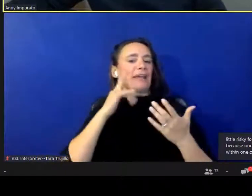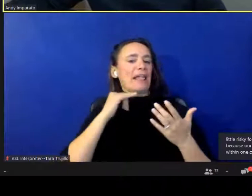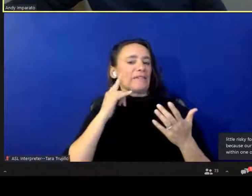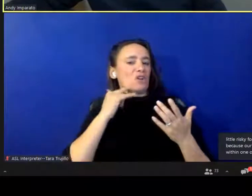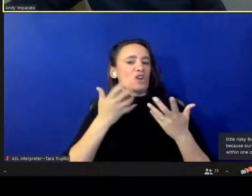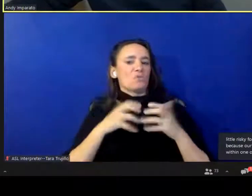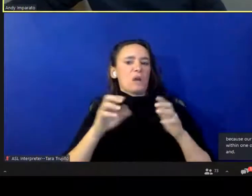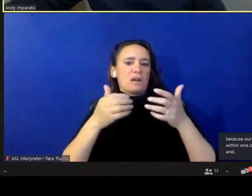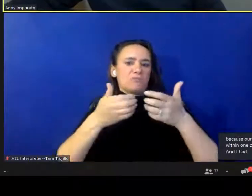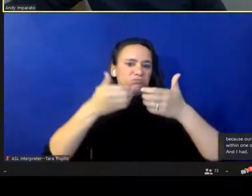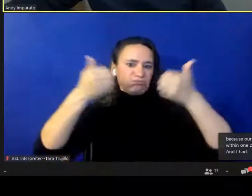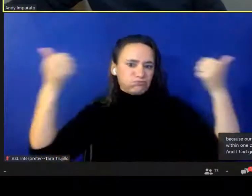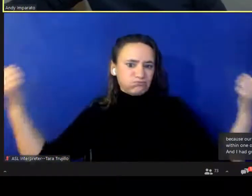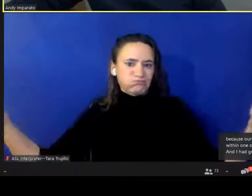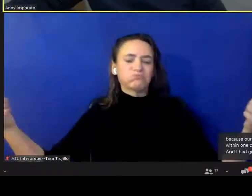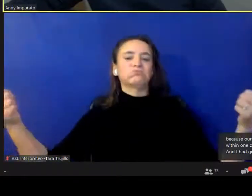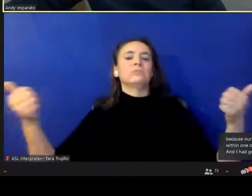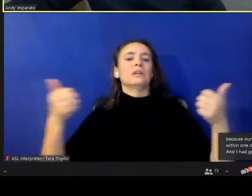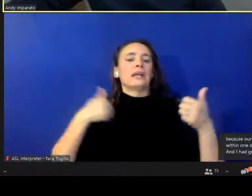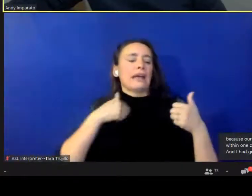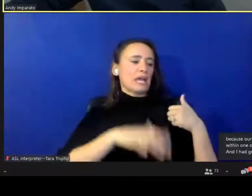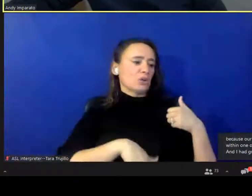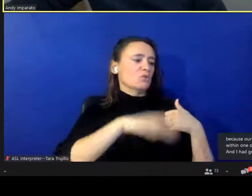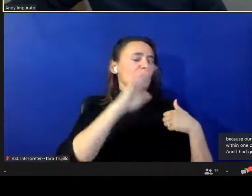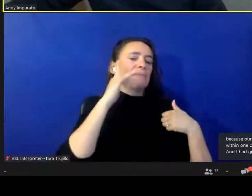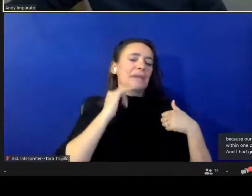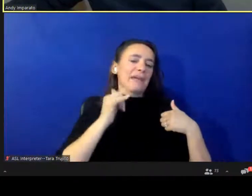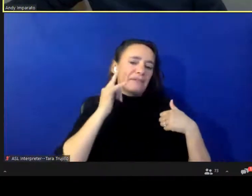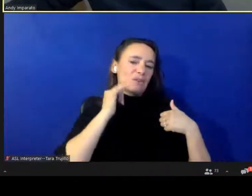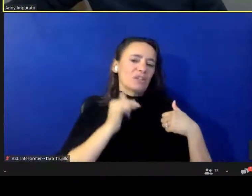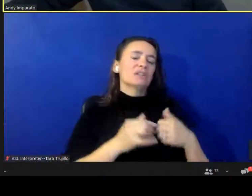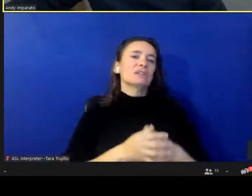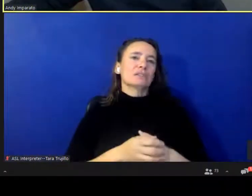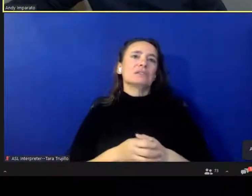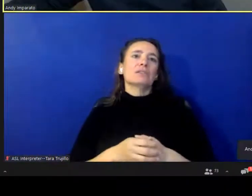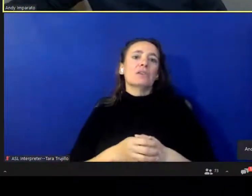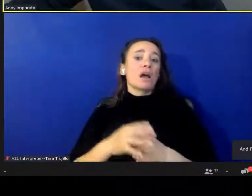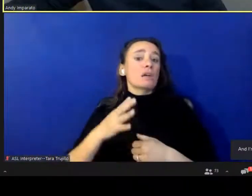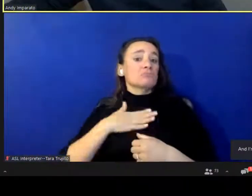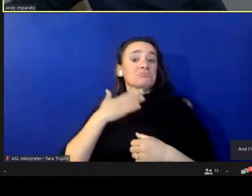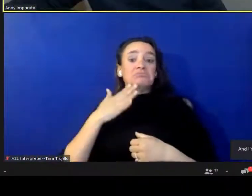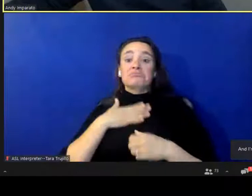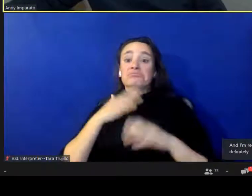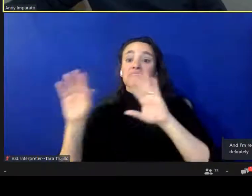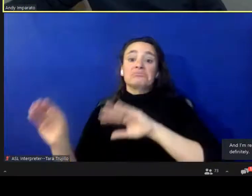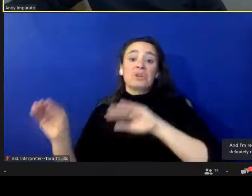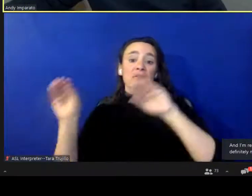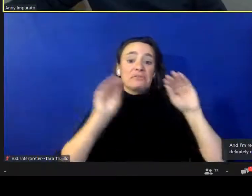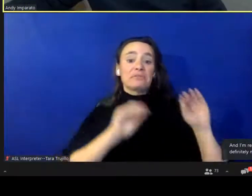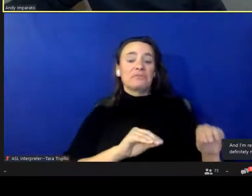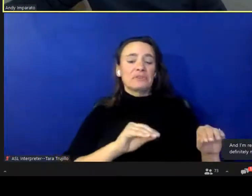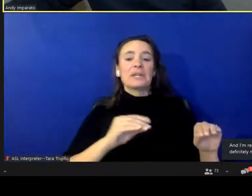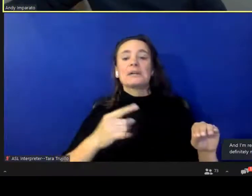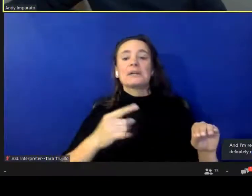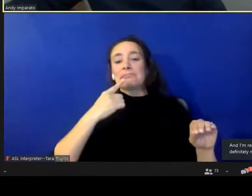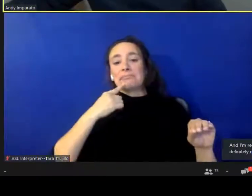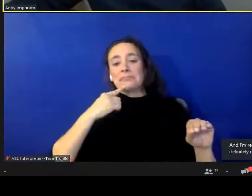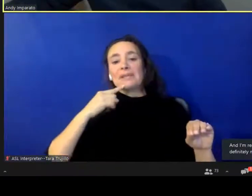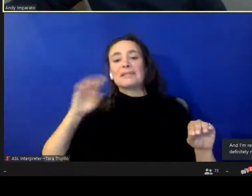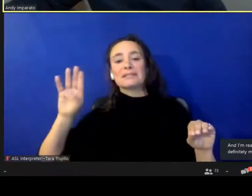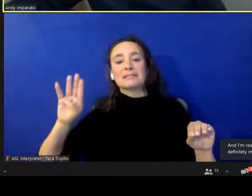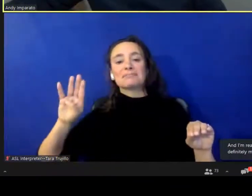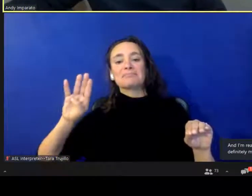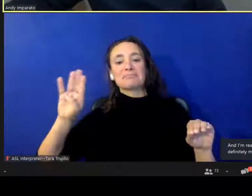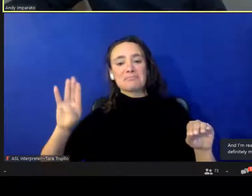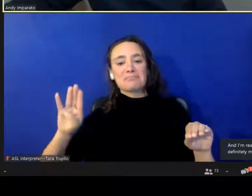them. And I had grown up in California. And I'm really happy that we moved. I mean, I definitely miss my friends in Baltimore and